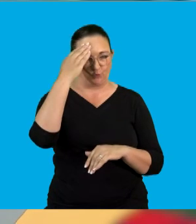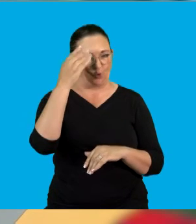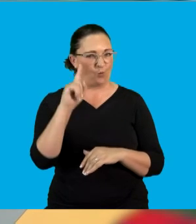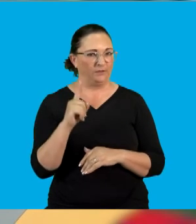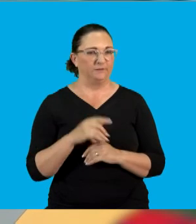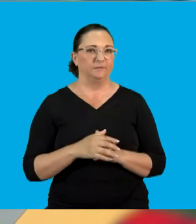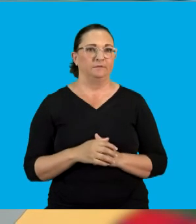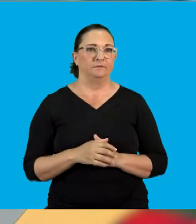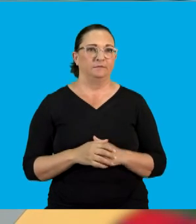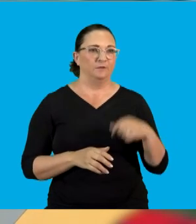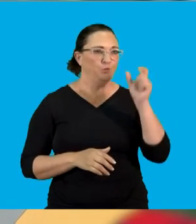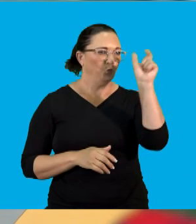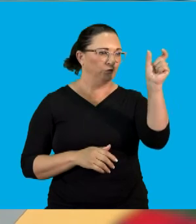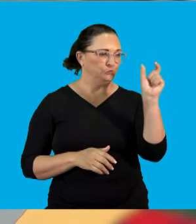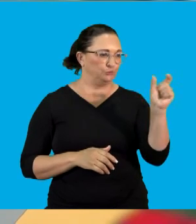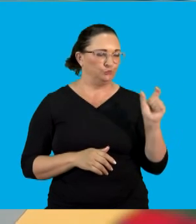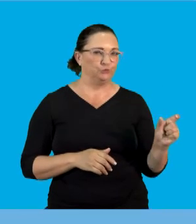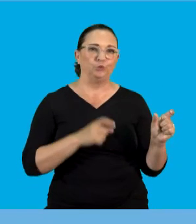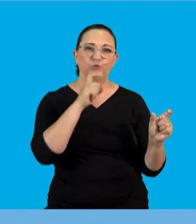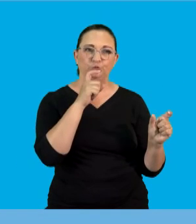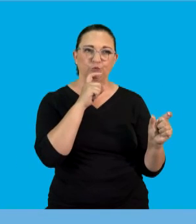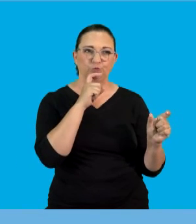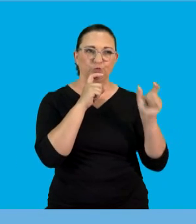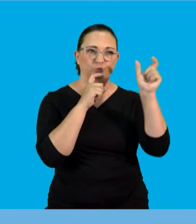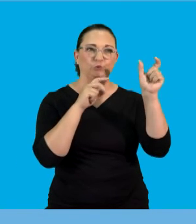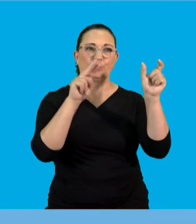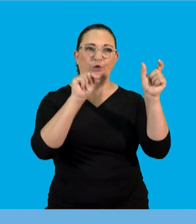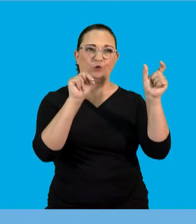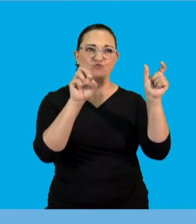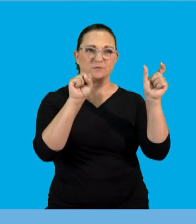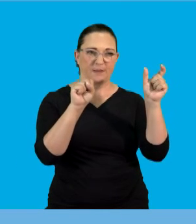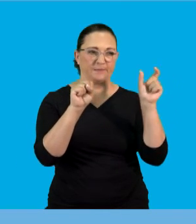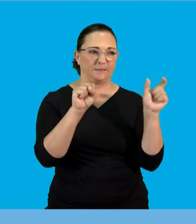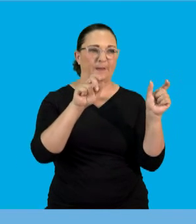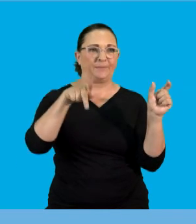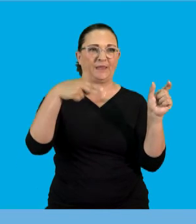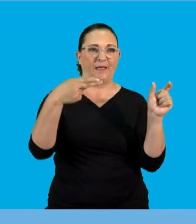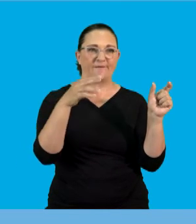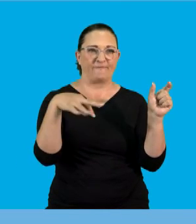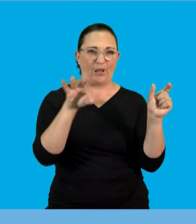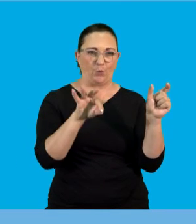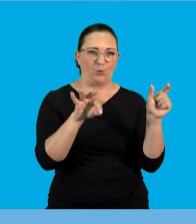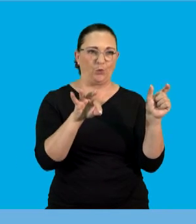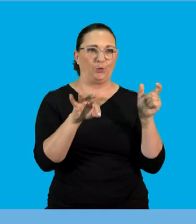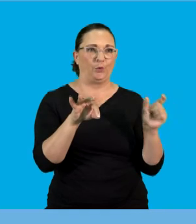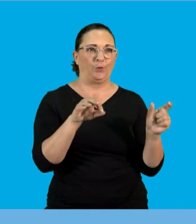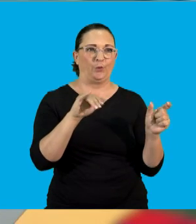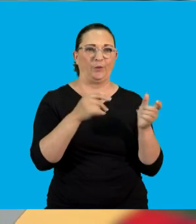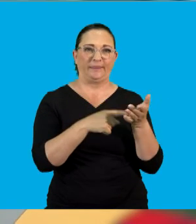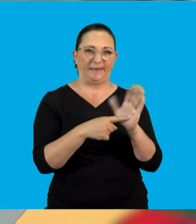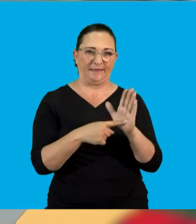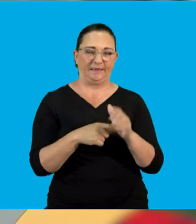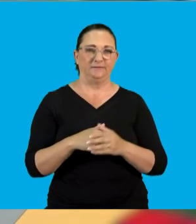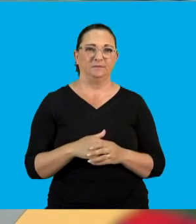certain specific words such as neutral substance, pH value, and indicators. We need to know what they mean. So